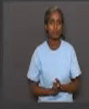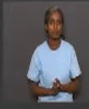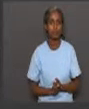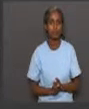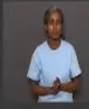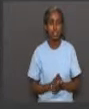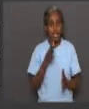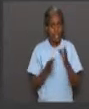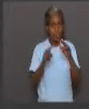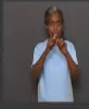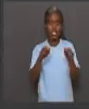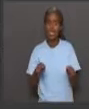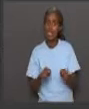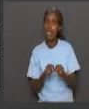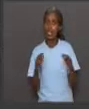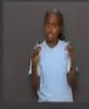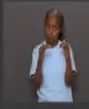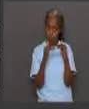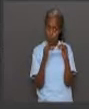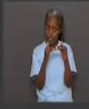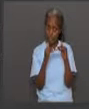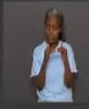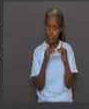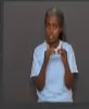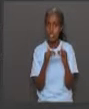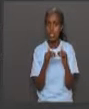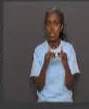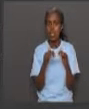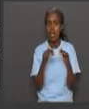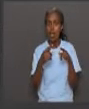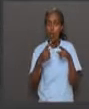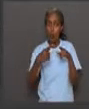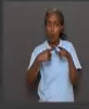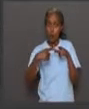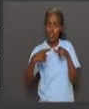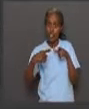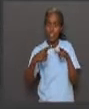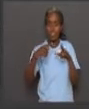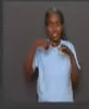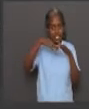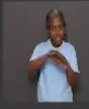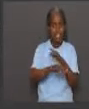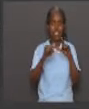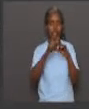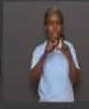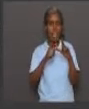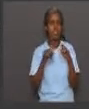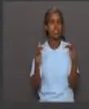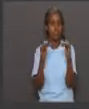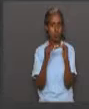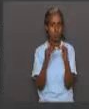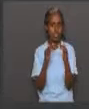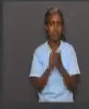If the triangles are congruent, the alternate interior angles are